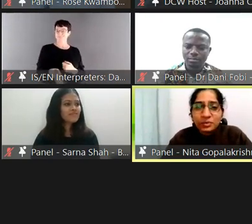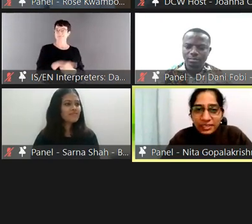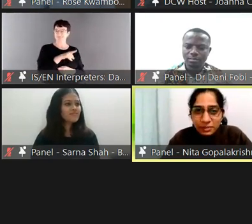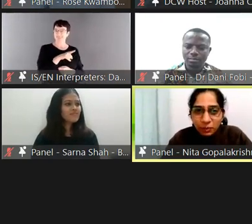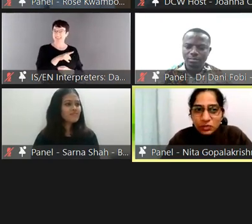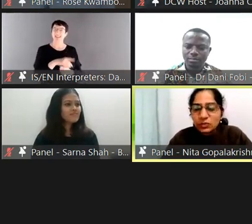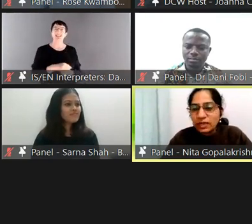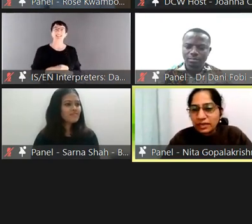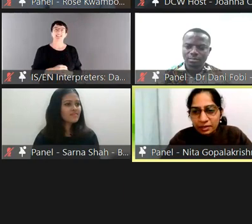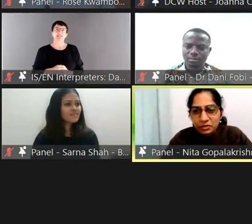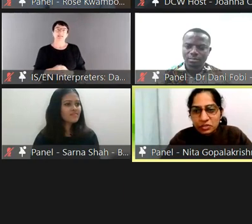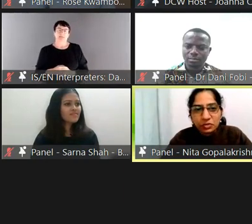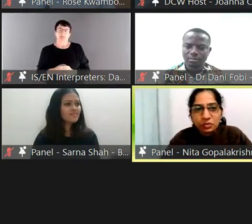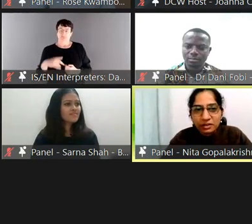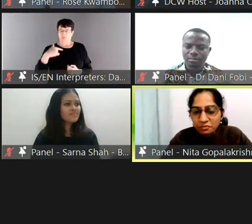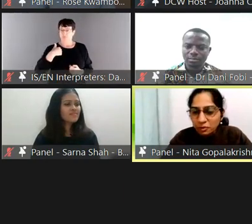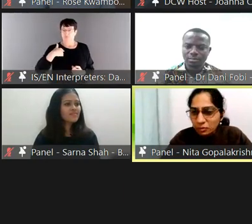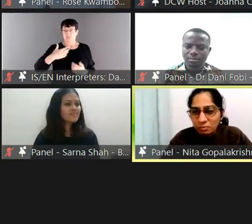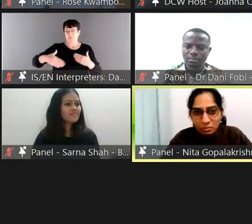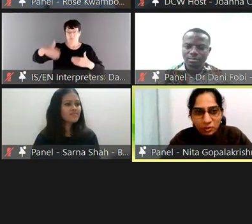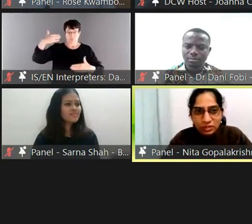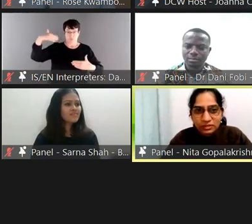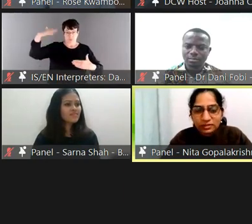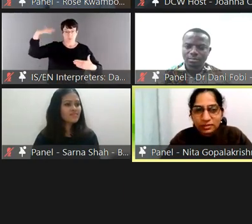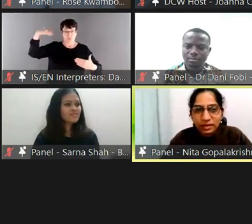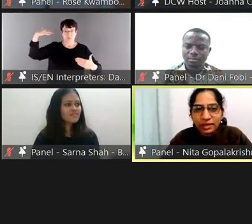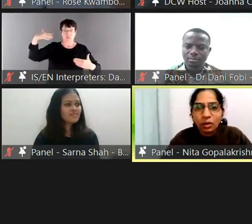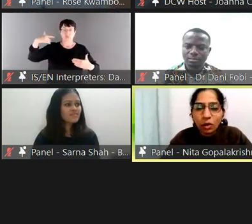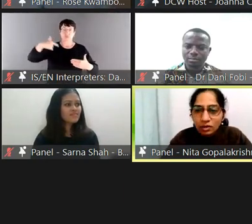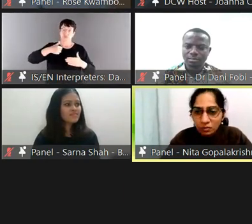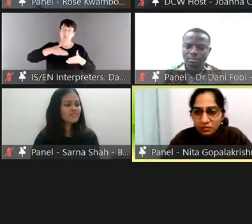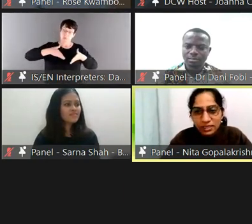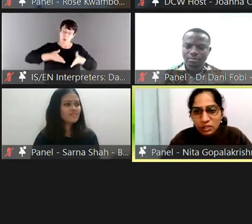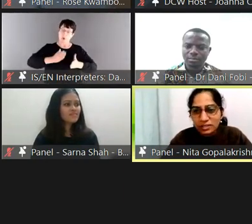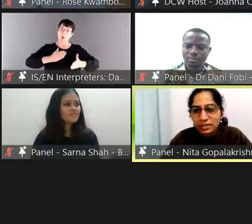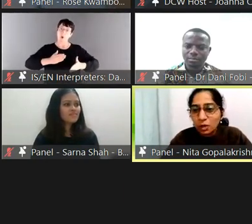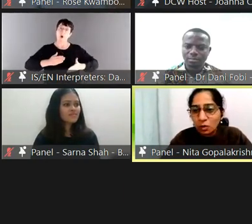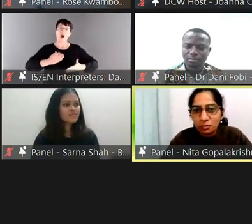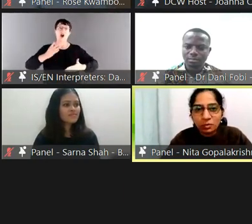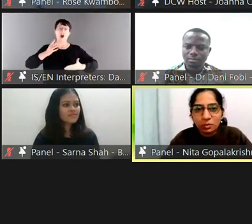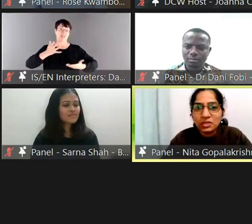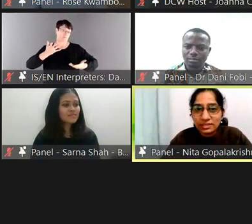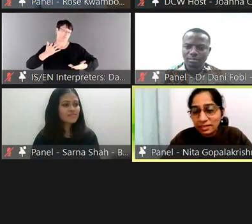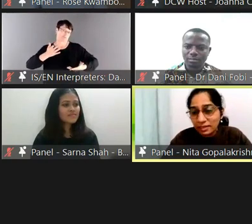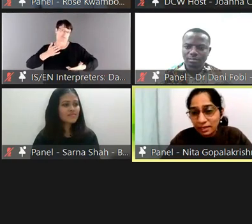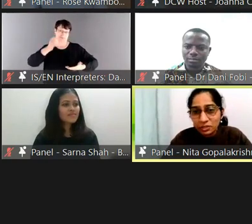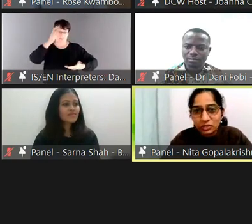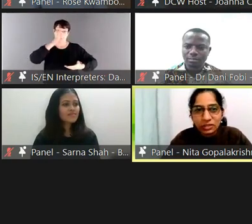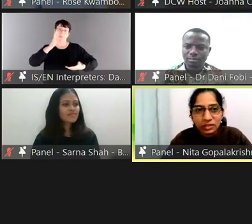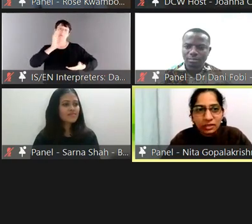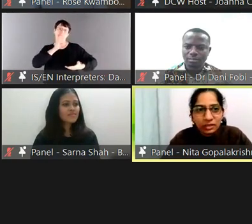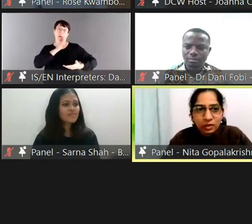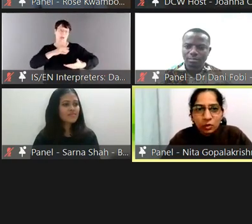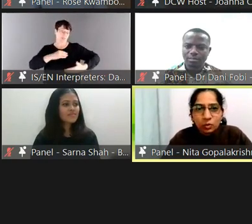So I was exposed to sign language right from my birth, and all conversations at home was in sign